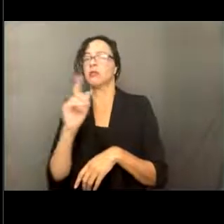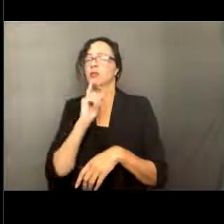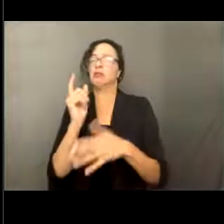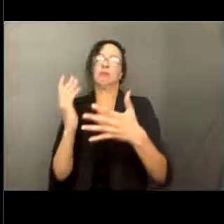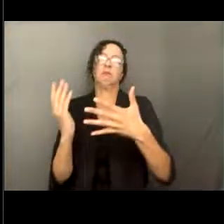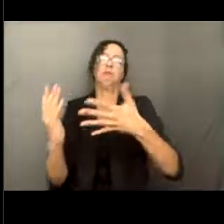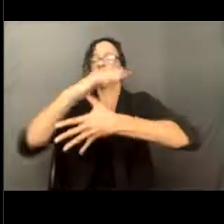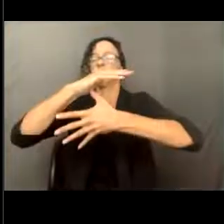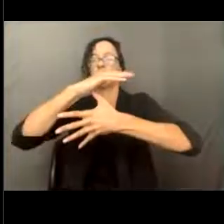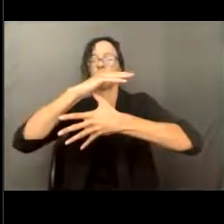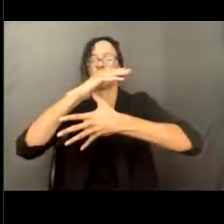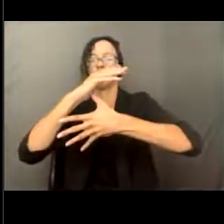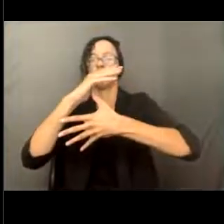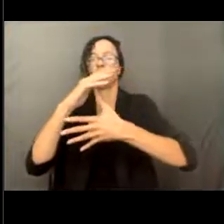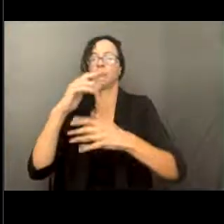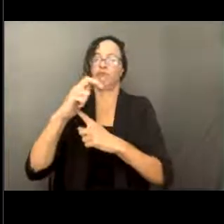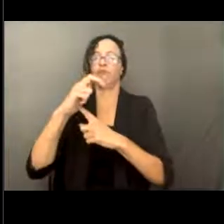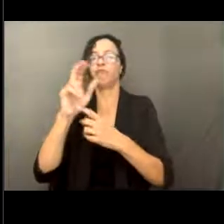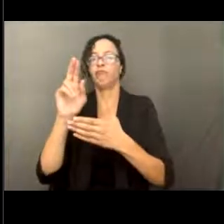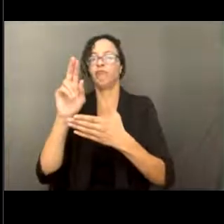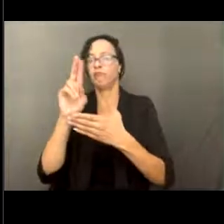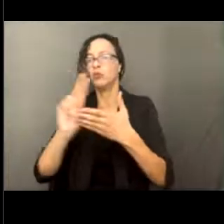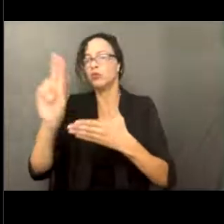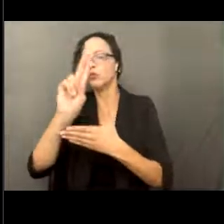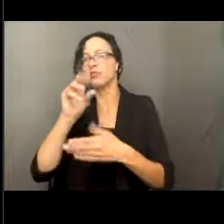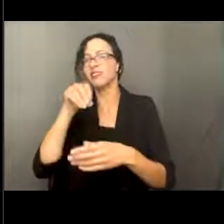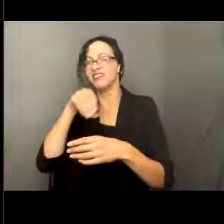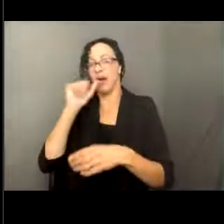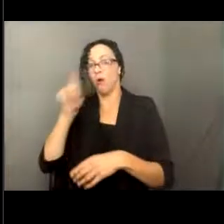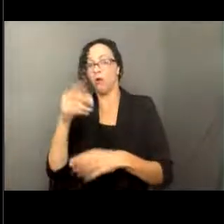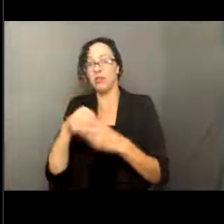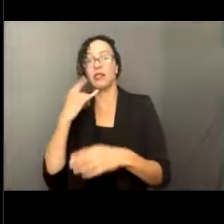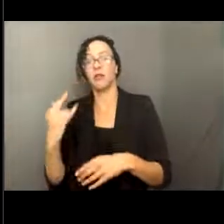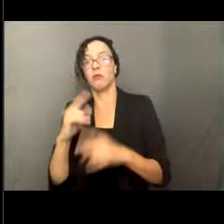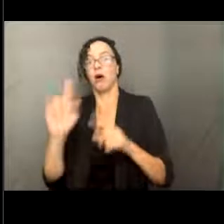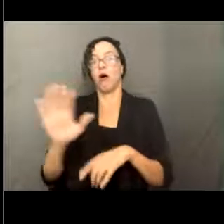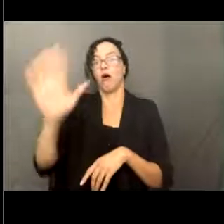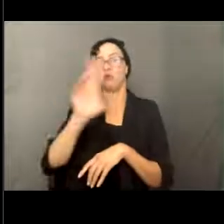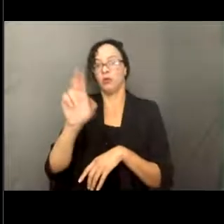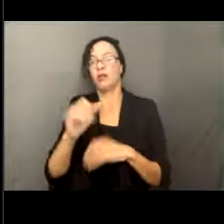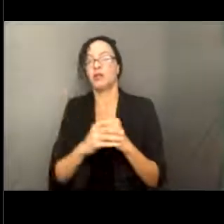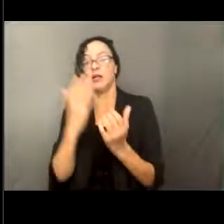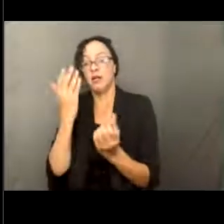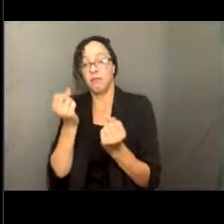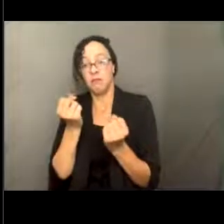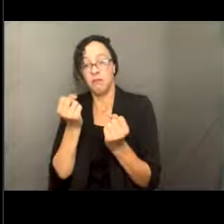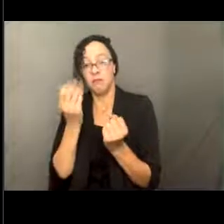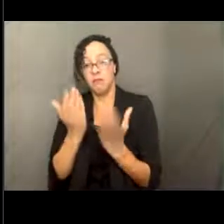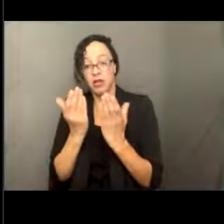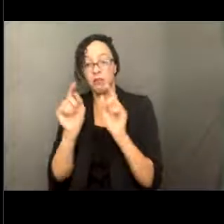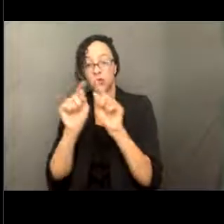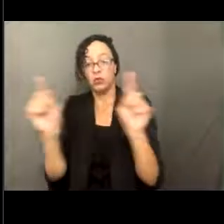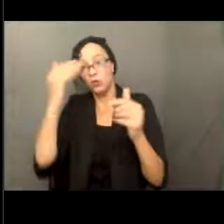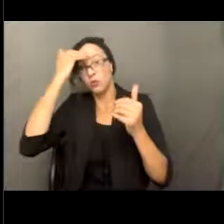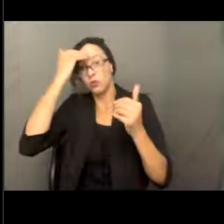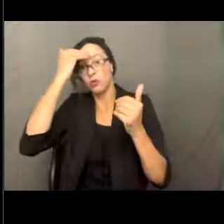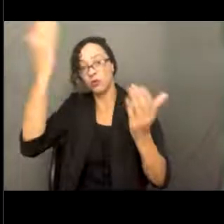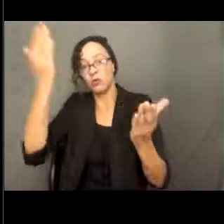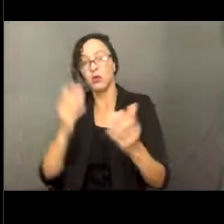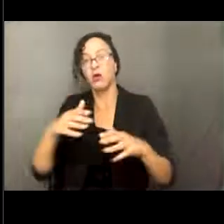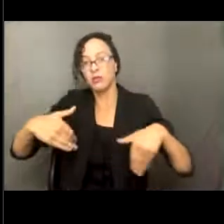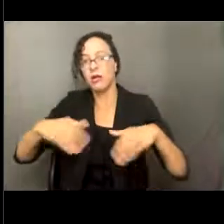States. Many people are not aware, but UCSB is partnering with Google to build a quantum computer here in Santa Barbara